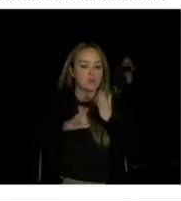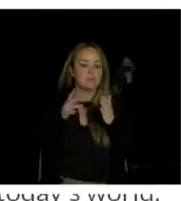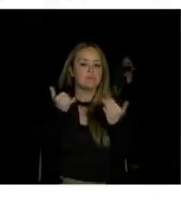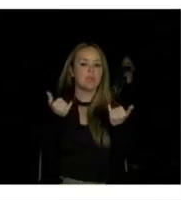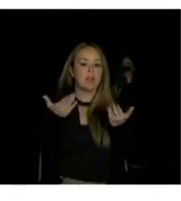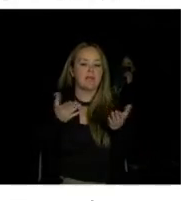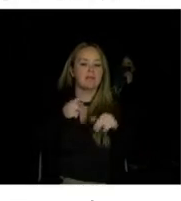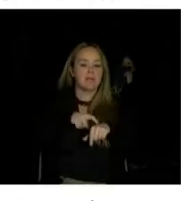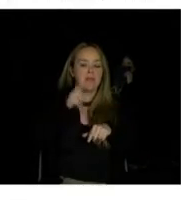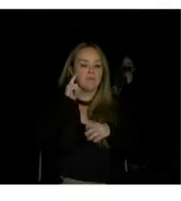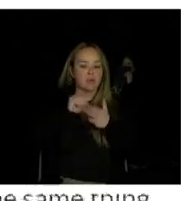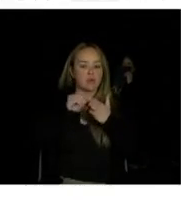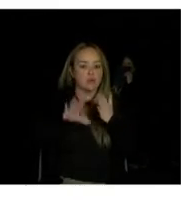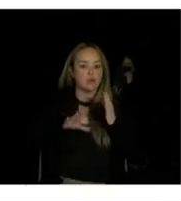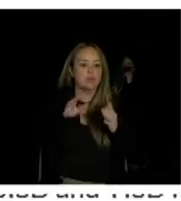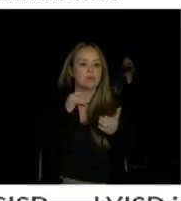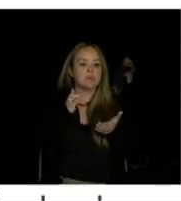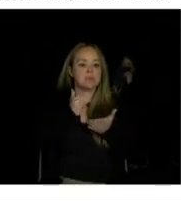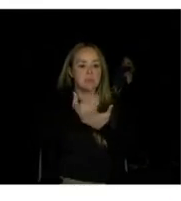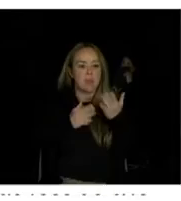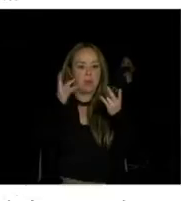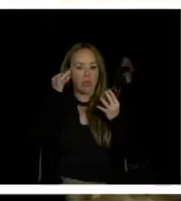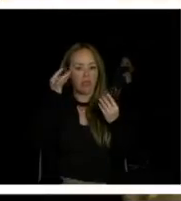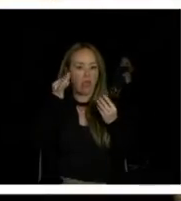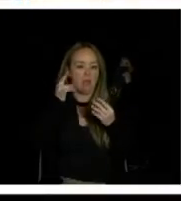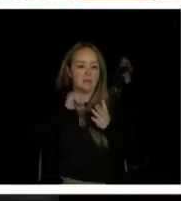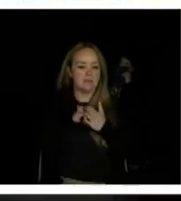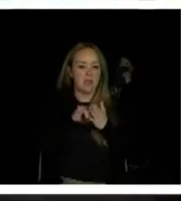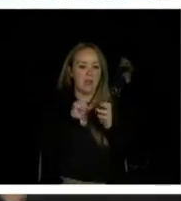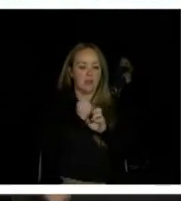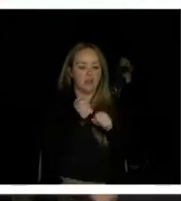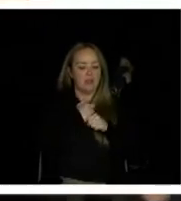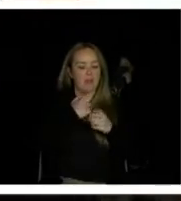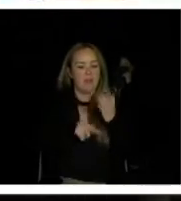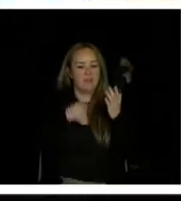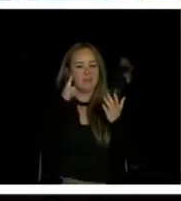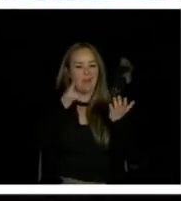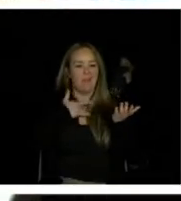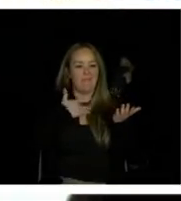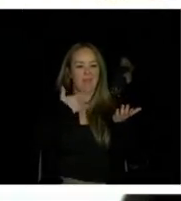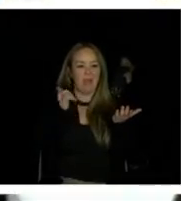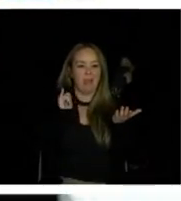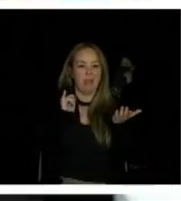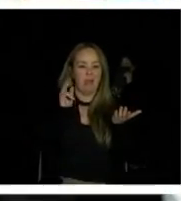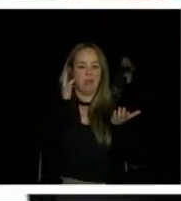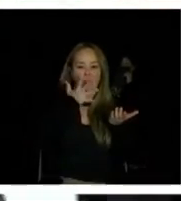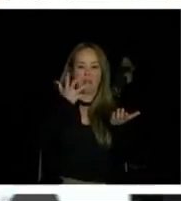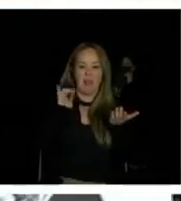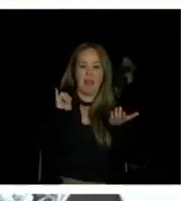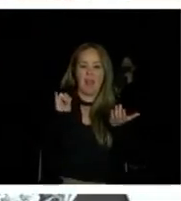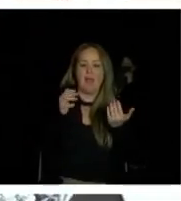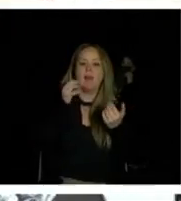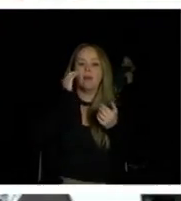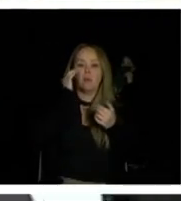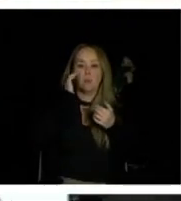tables some of the thoughts that were generated. What does that look like, feel like, sound like? And then we'll share out